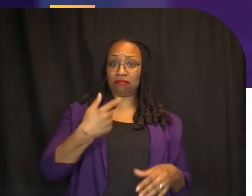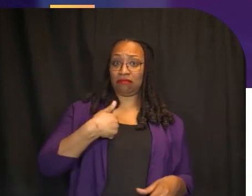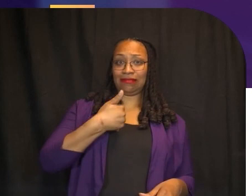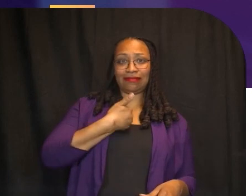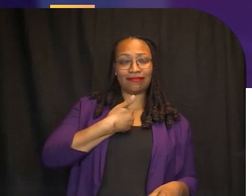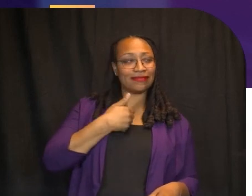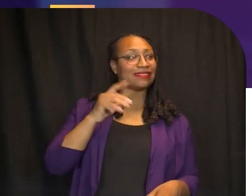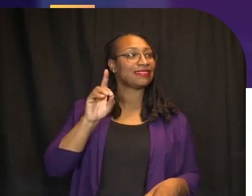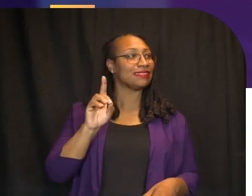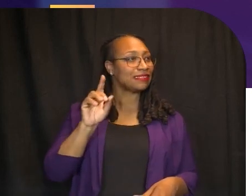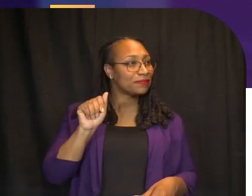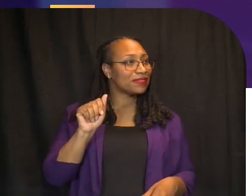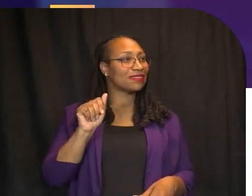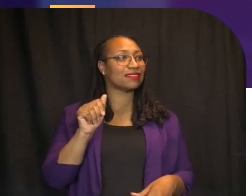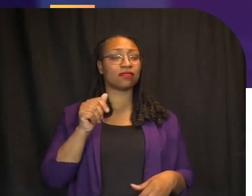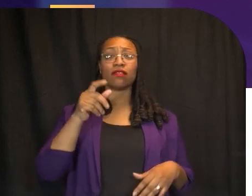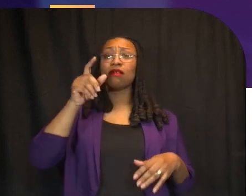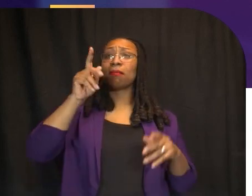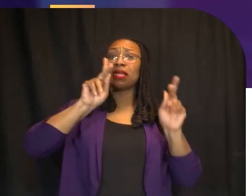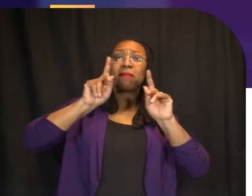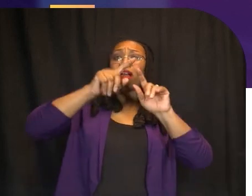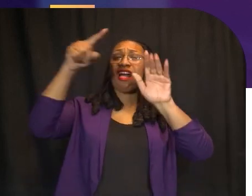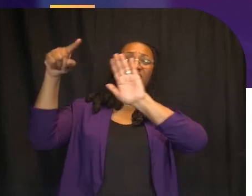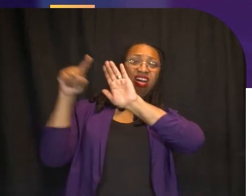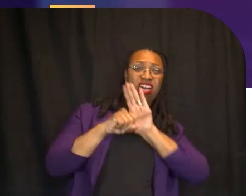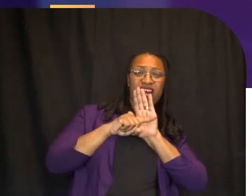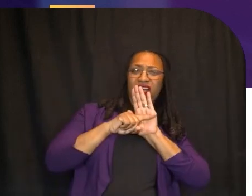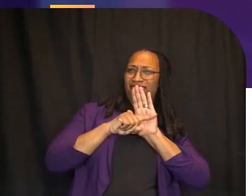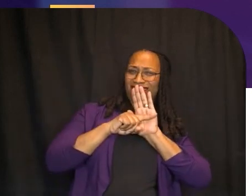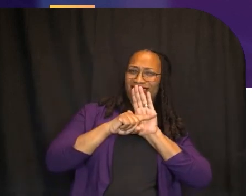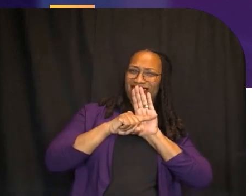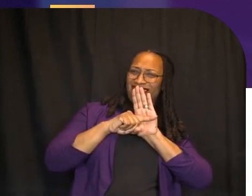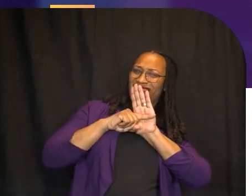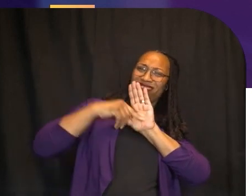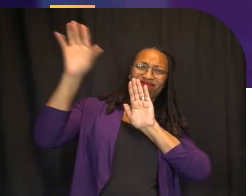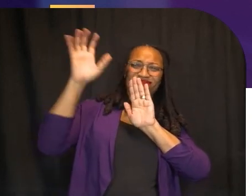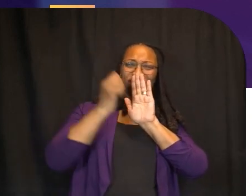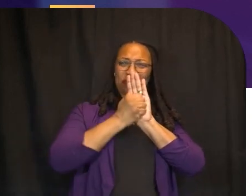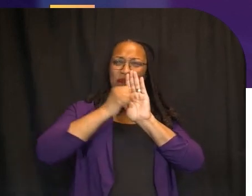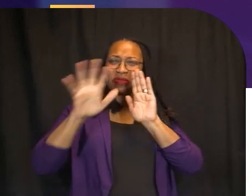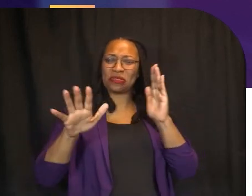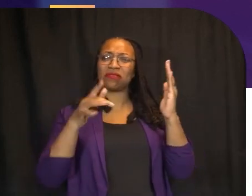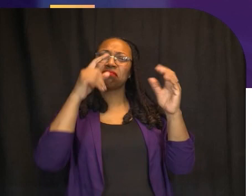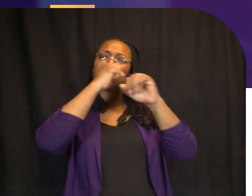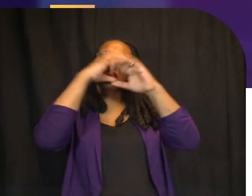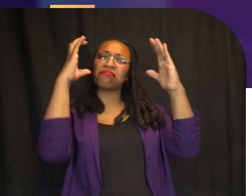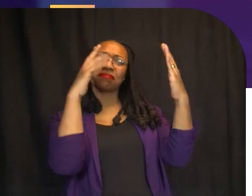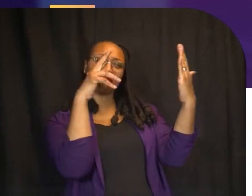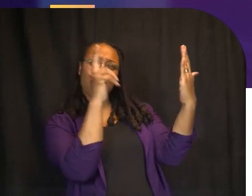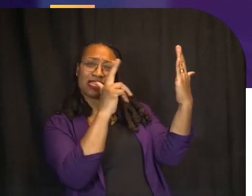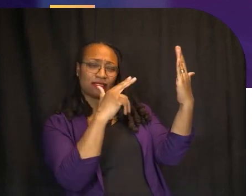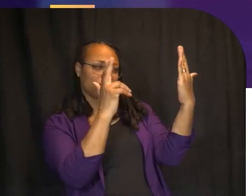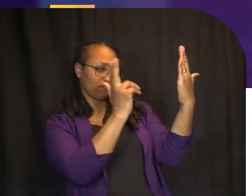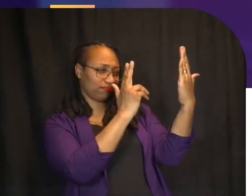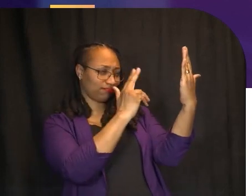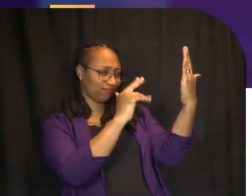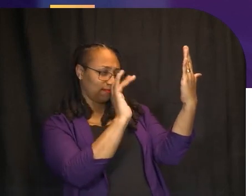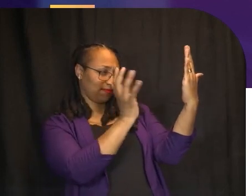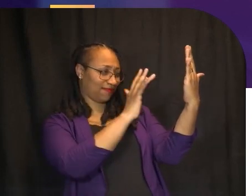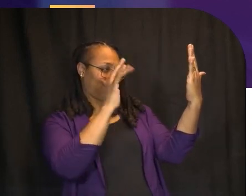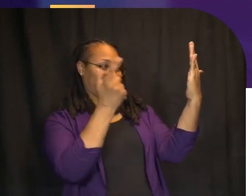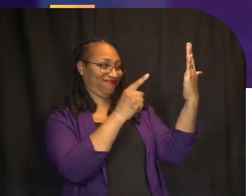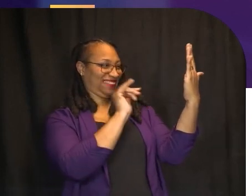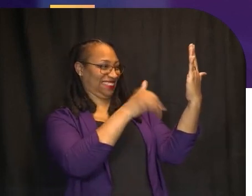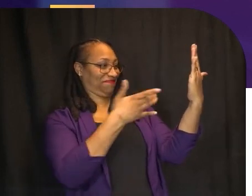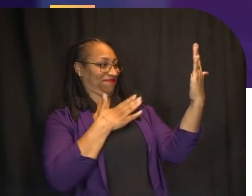negative word when it comes to who we are. After all, that's up to us. We get to decide who we are, who we